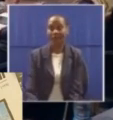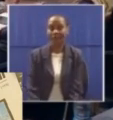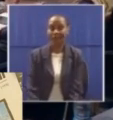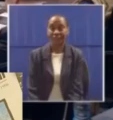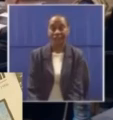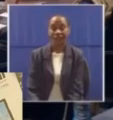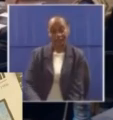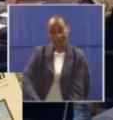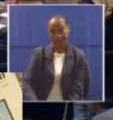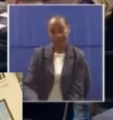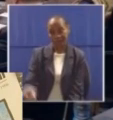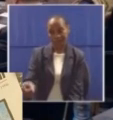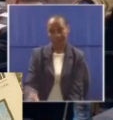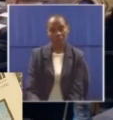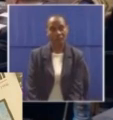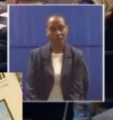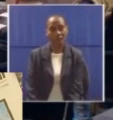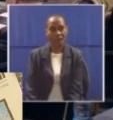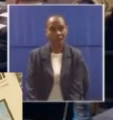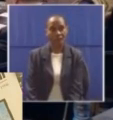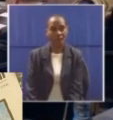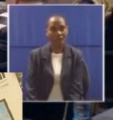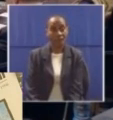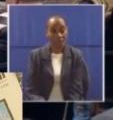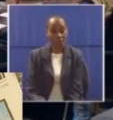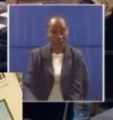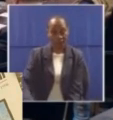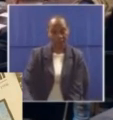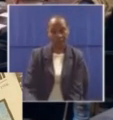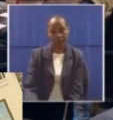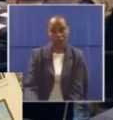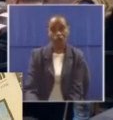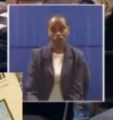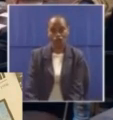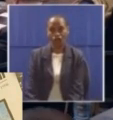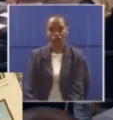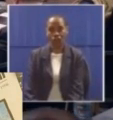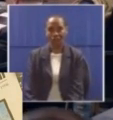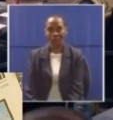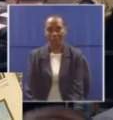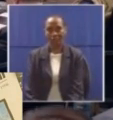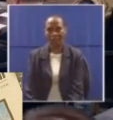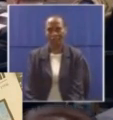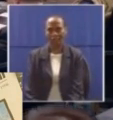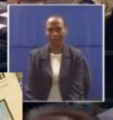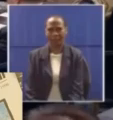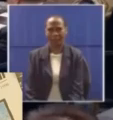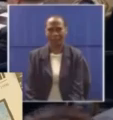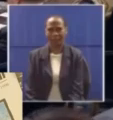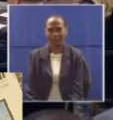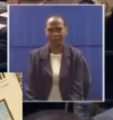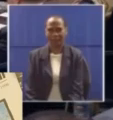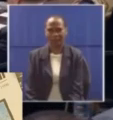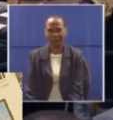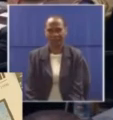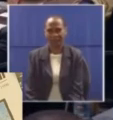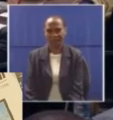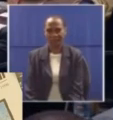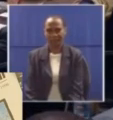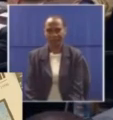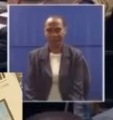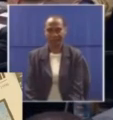of the highest crime rates in the world. Mr. President, what words do you have for the parents or children who have lost their